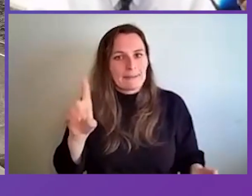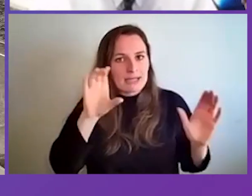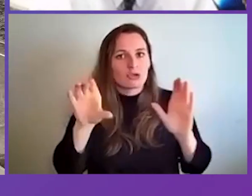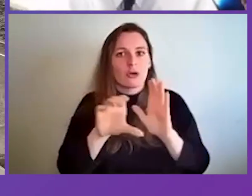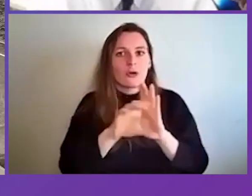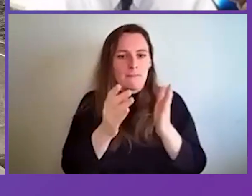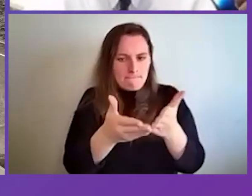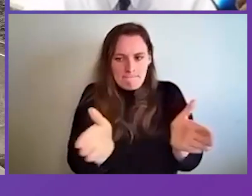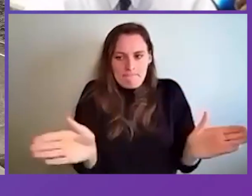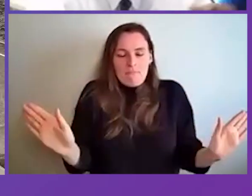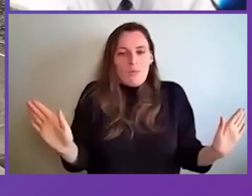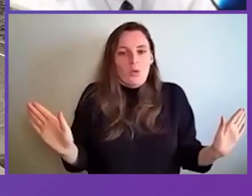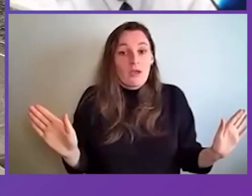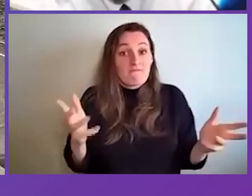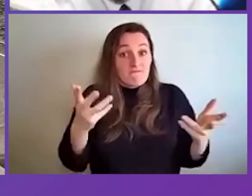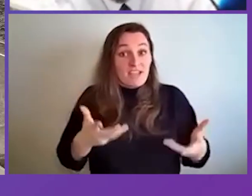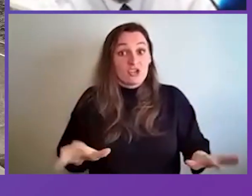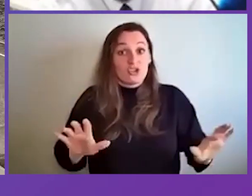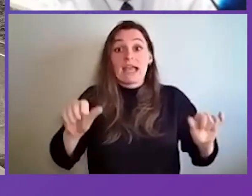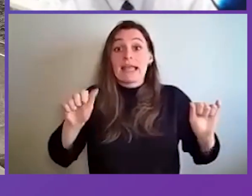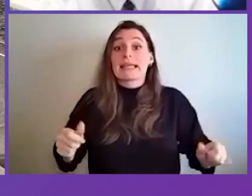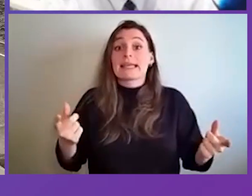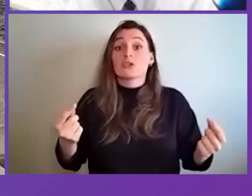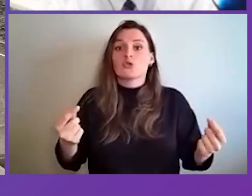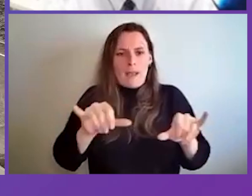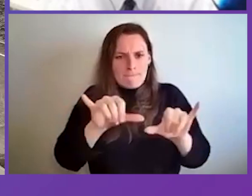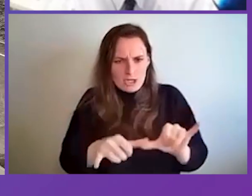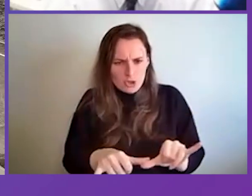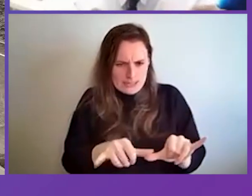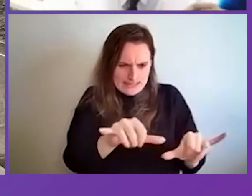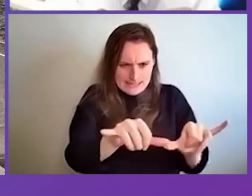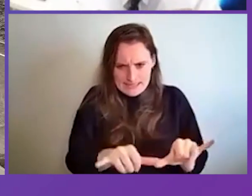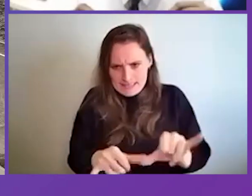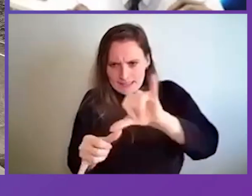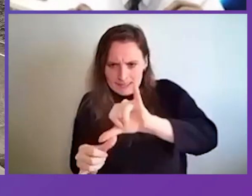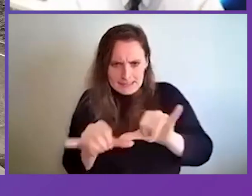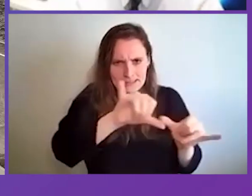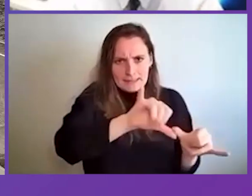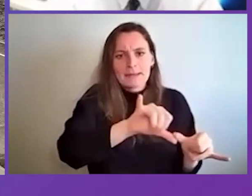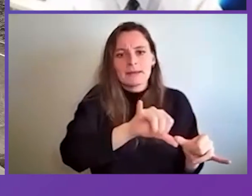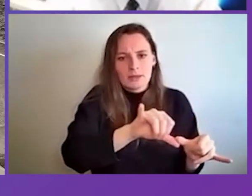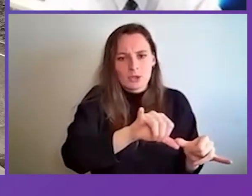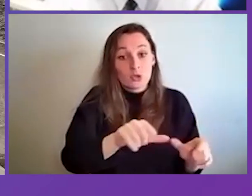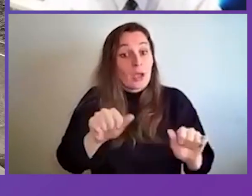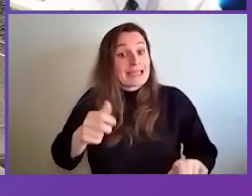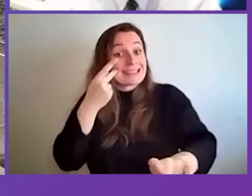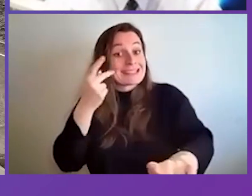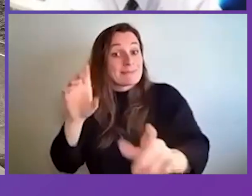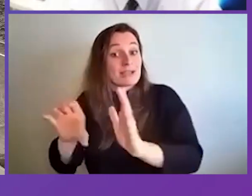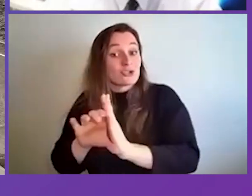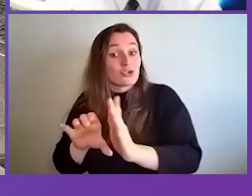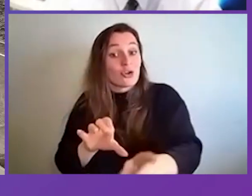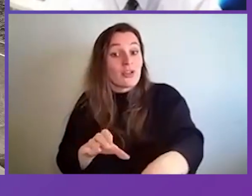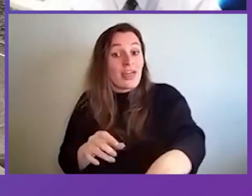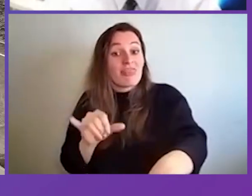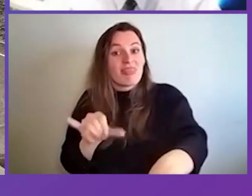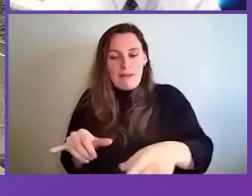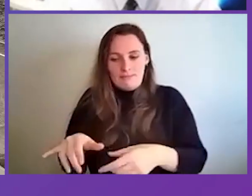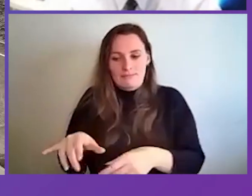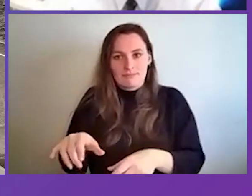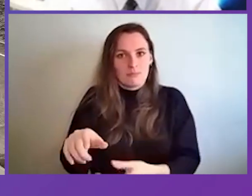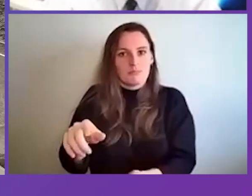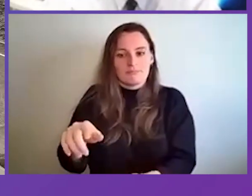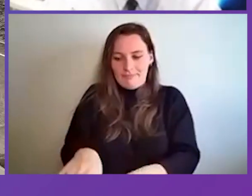are where I'm clicking there on the first one is one of the tie down locations. And I'm measuring the distance from one tie